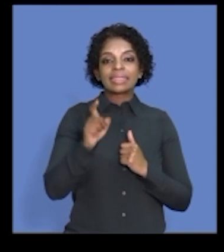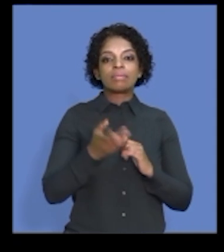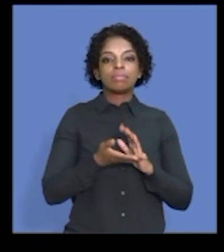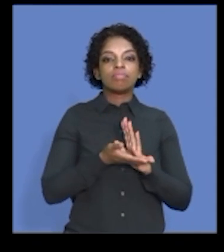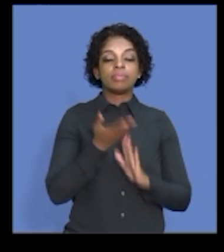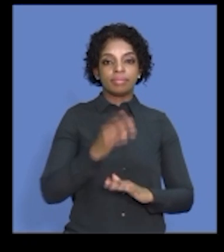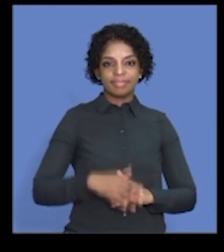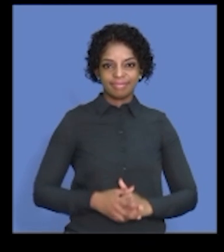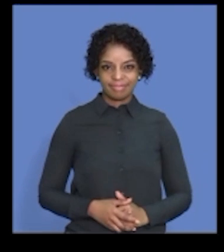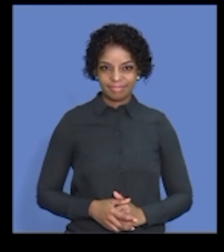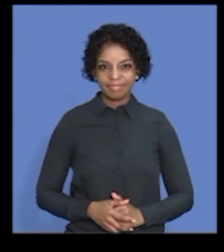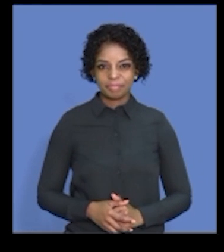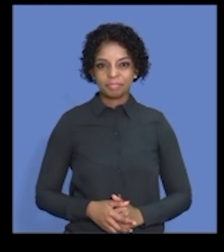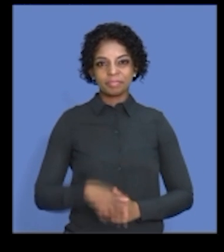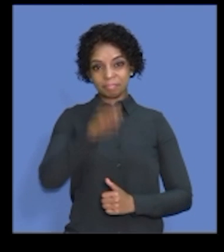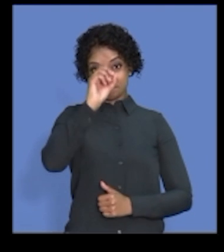there. Next one.